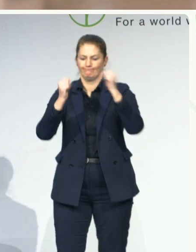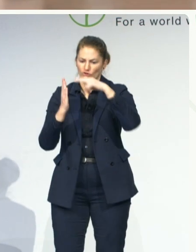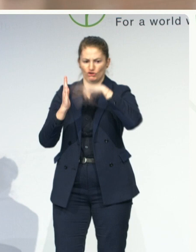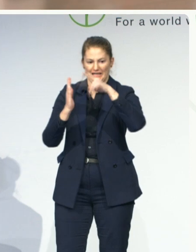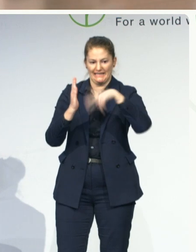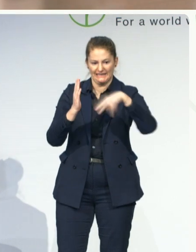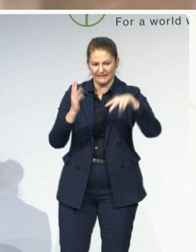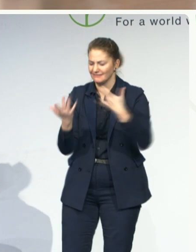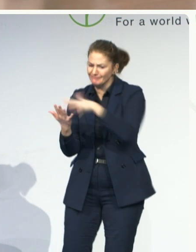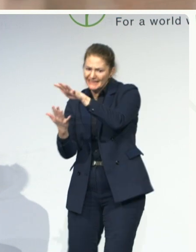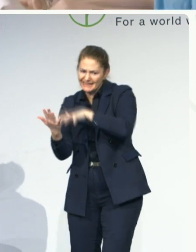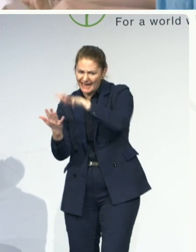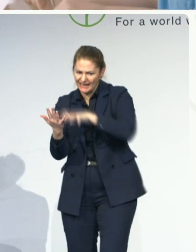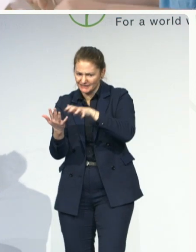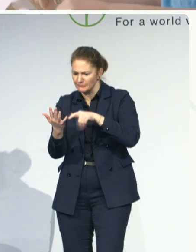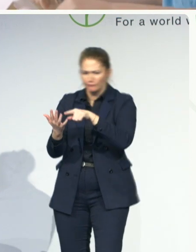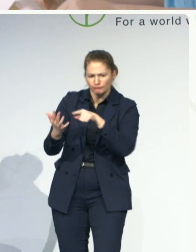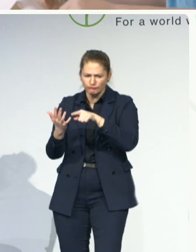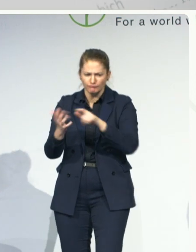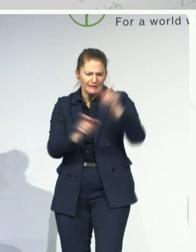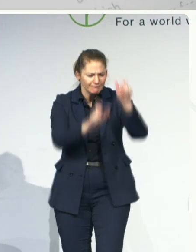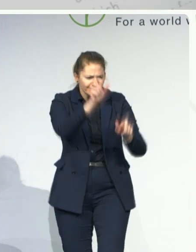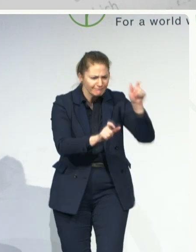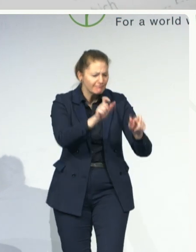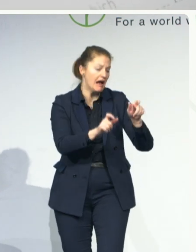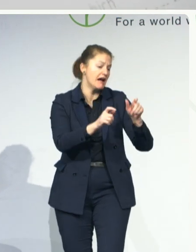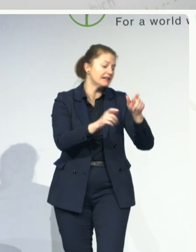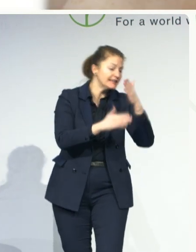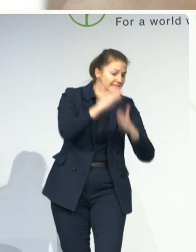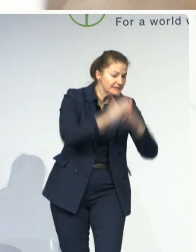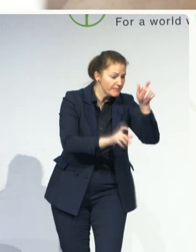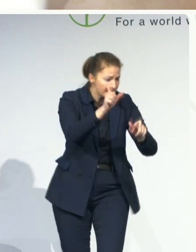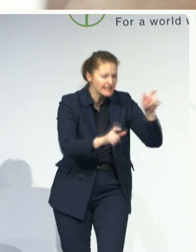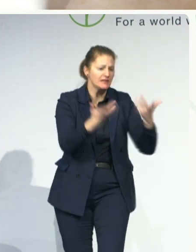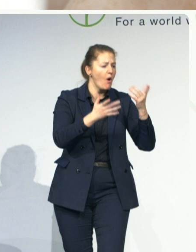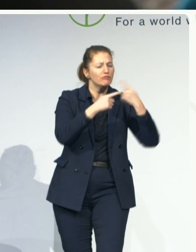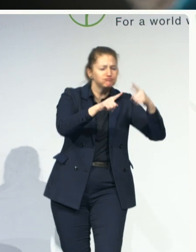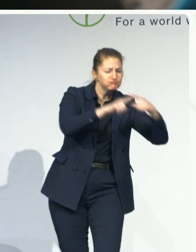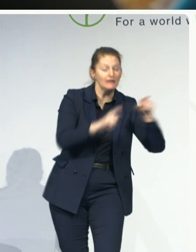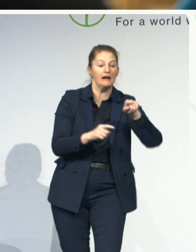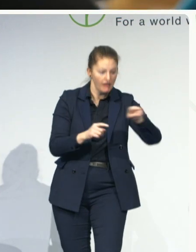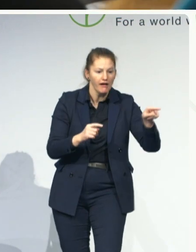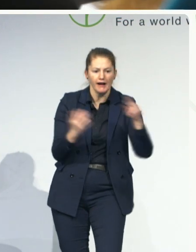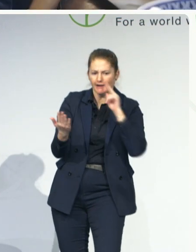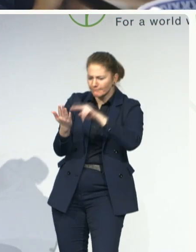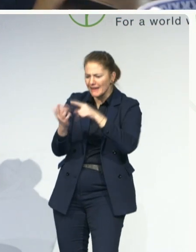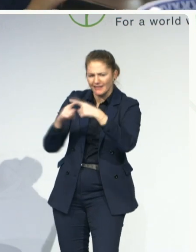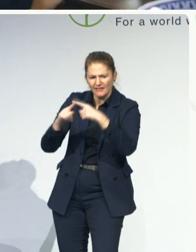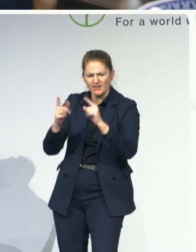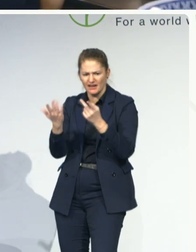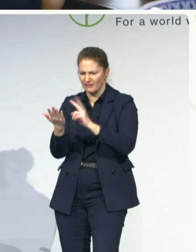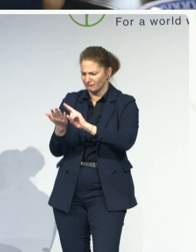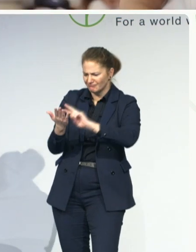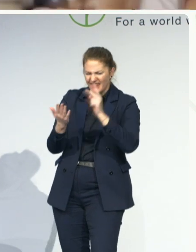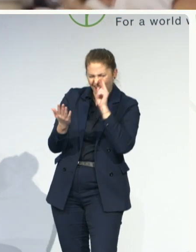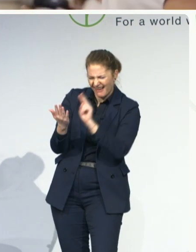for students with and without disabilities, most notably for people with dyslexia, visual impairment, or